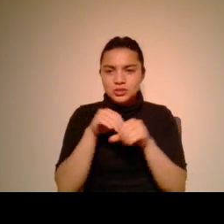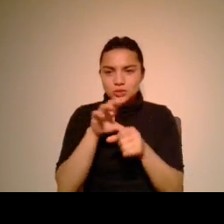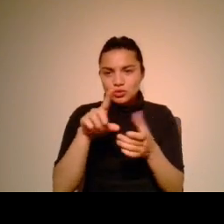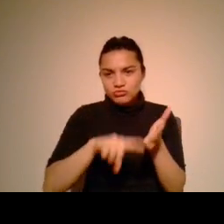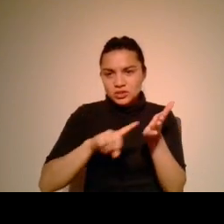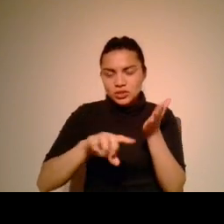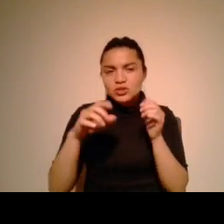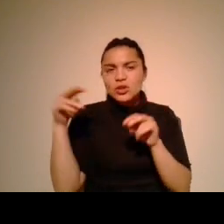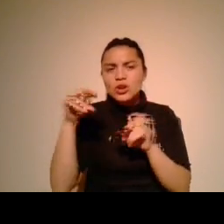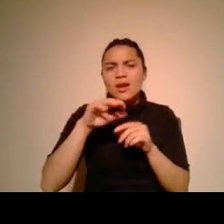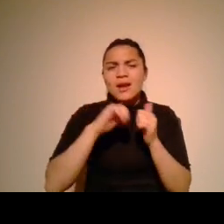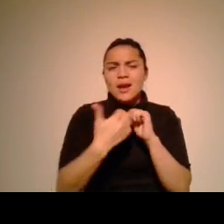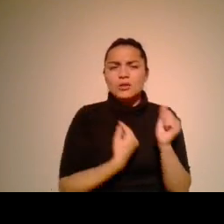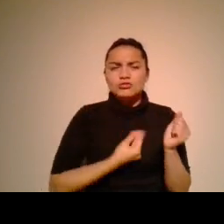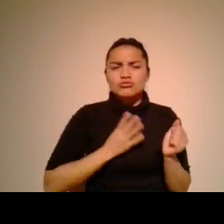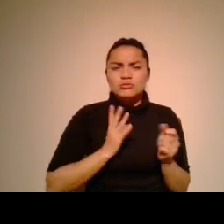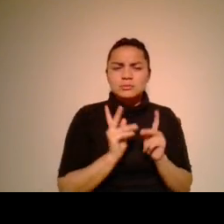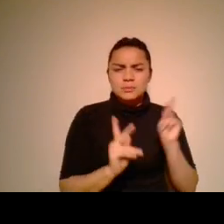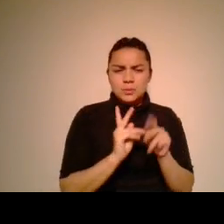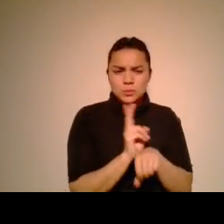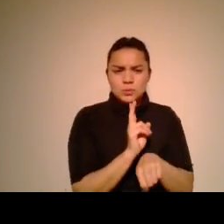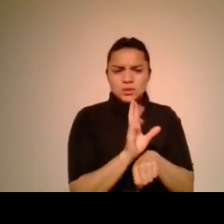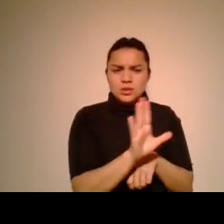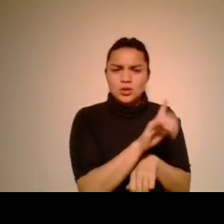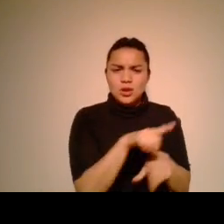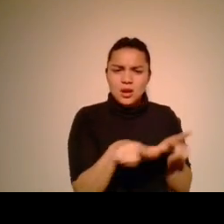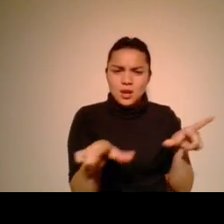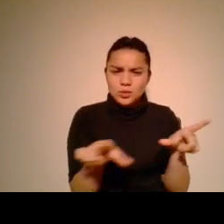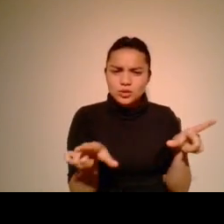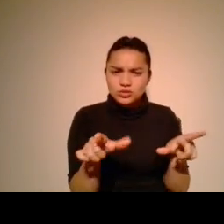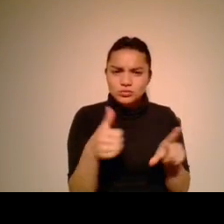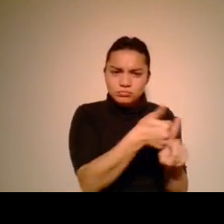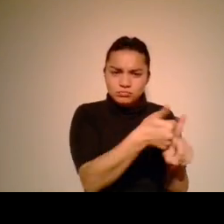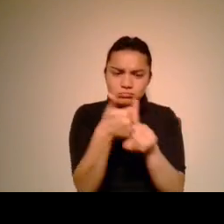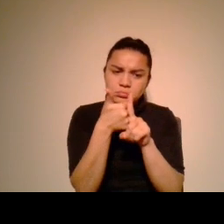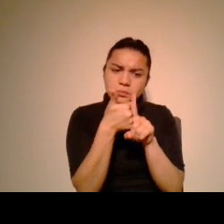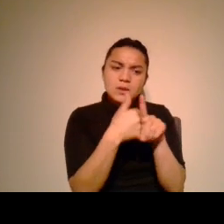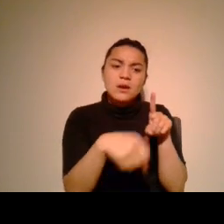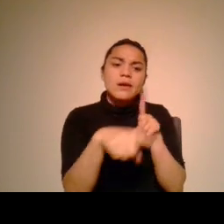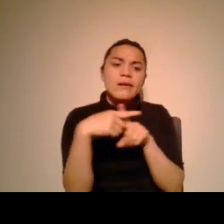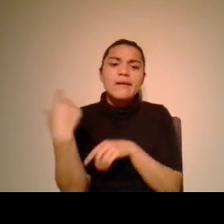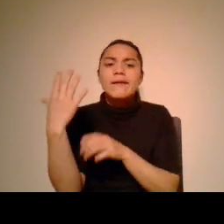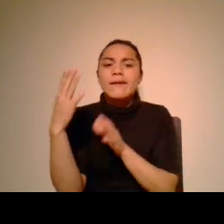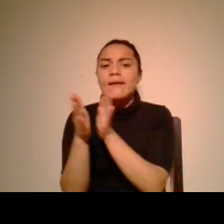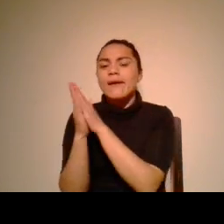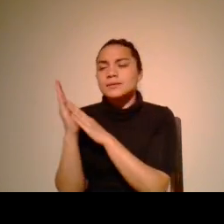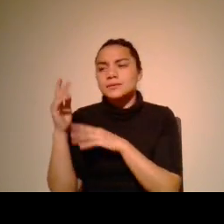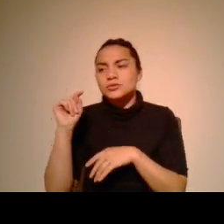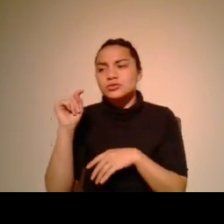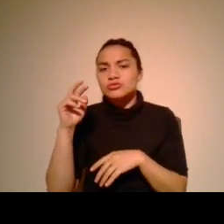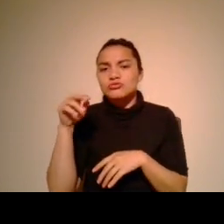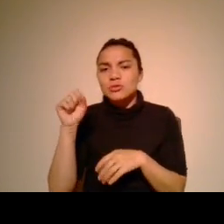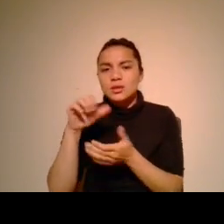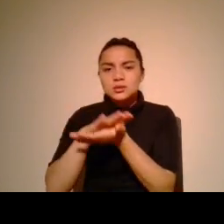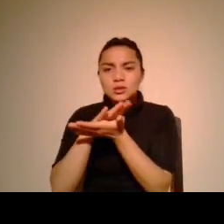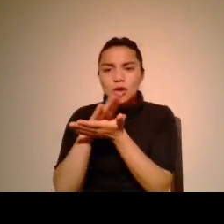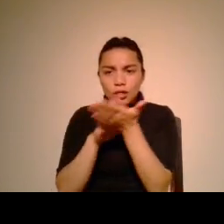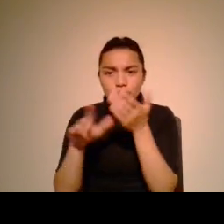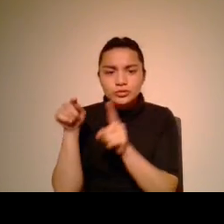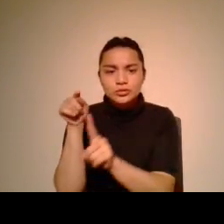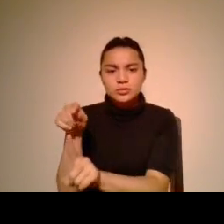people are using that language for themselves. And I would ask you to get input from trans scholars on trans issues and also pass it on to